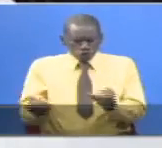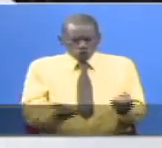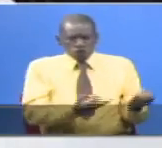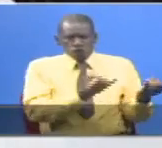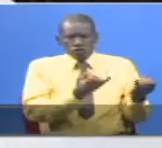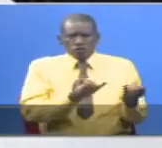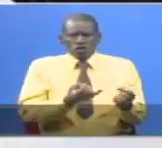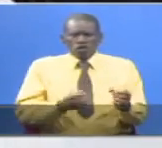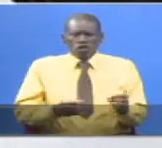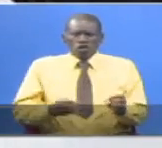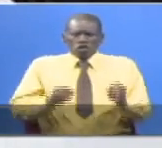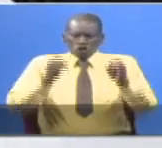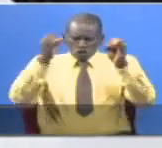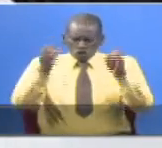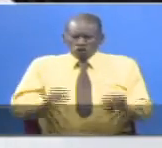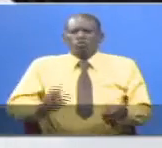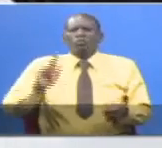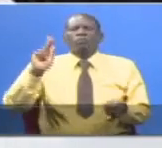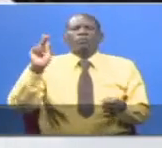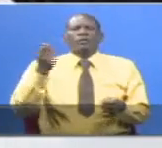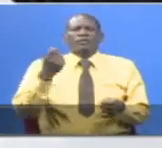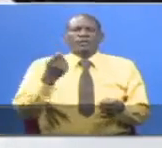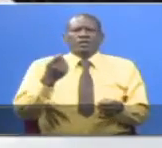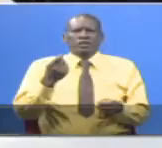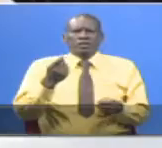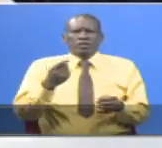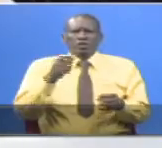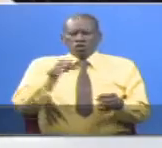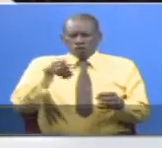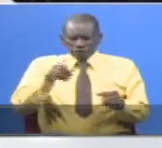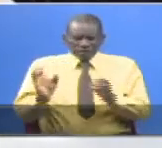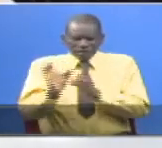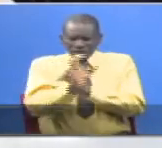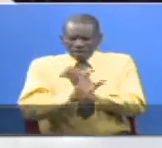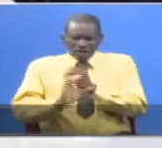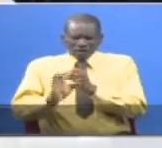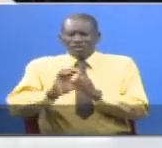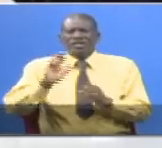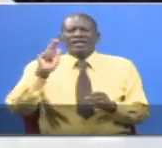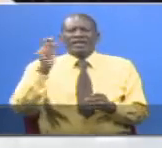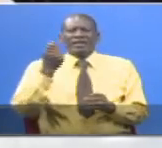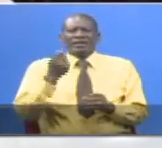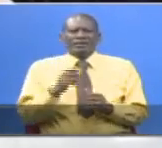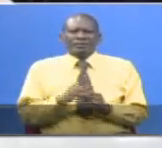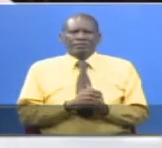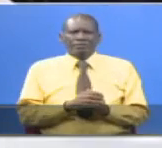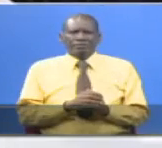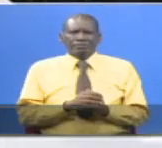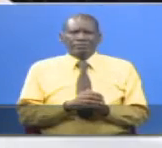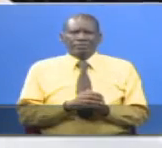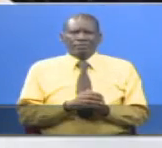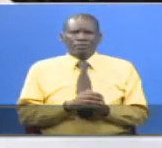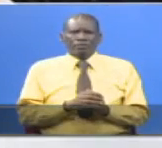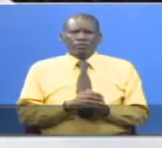the President-elect of the Republic of Kenya,